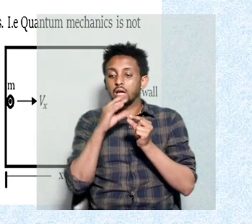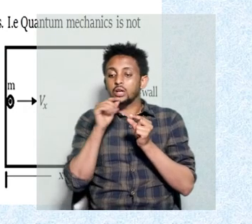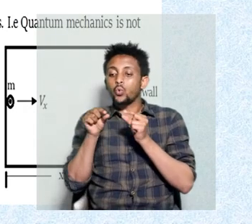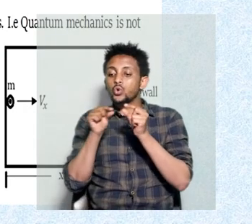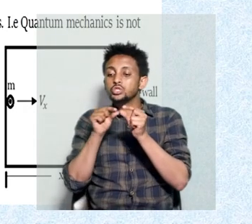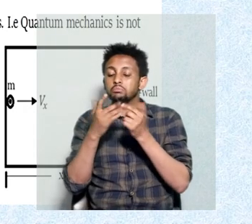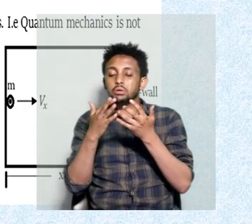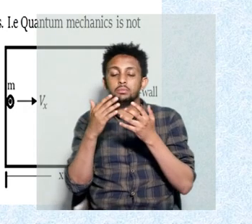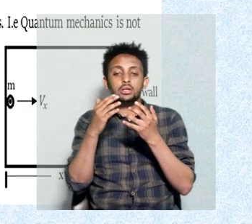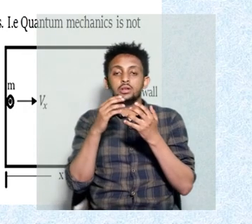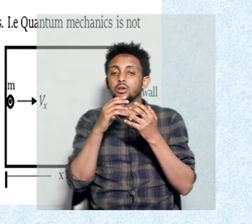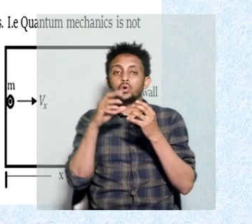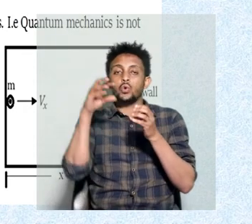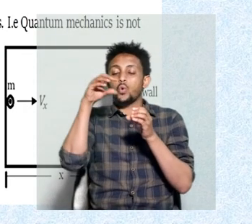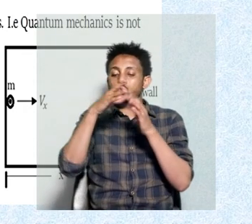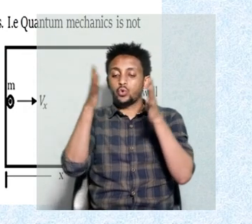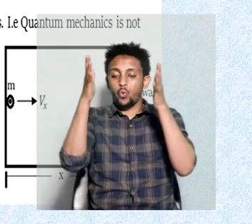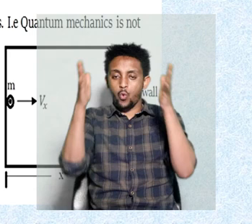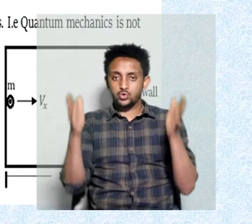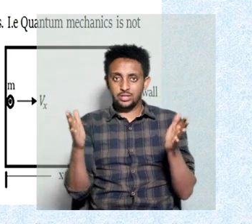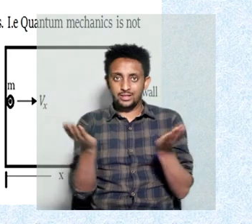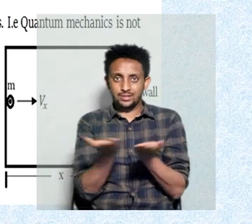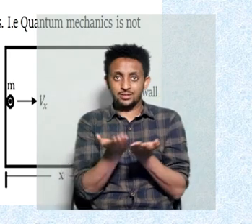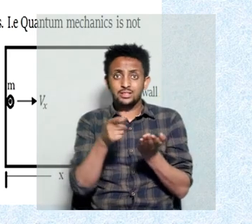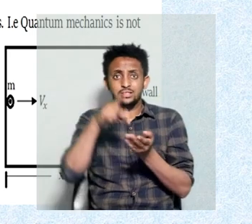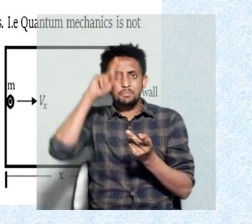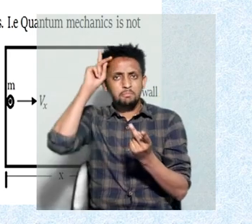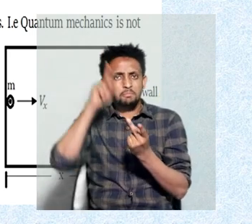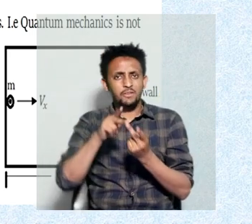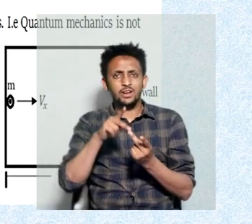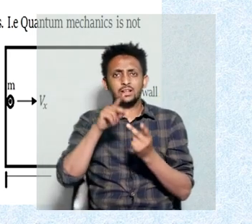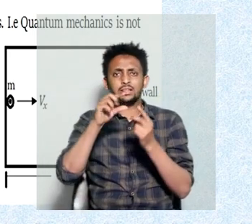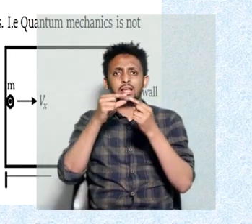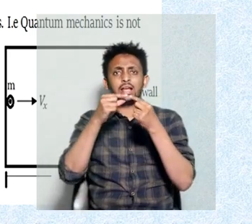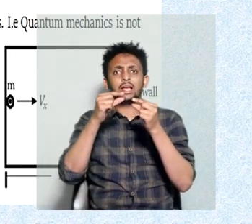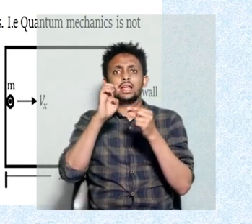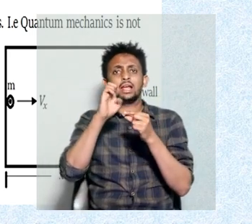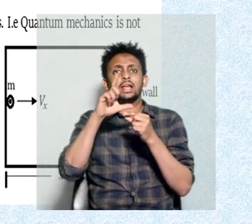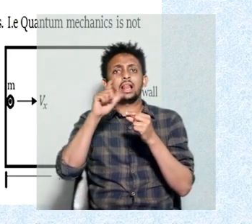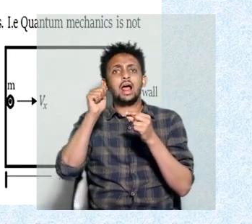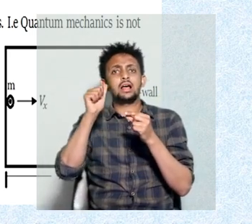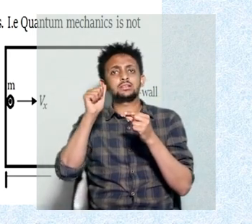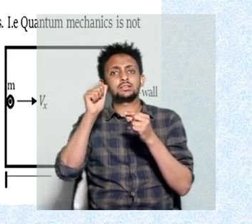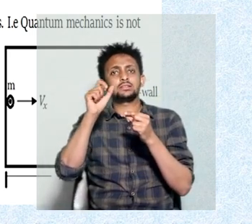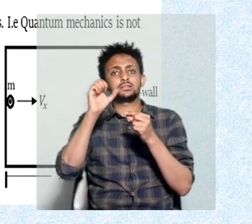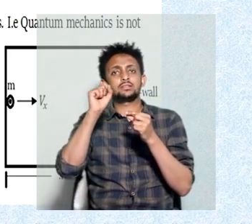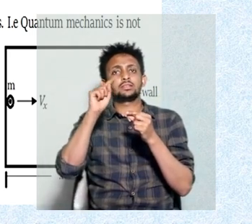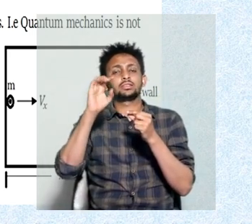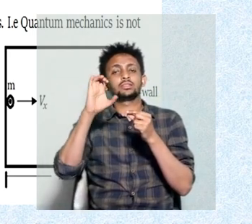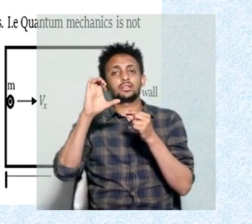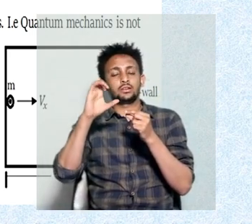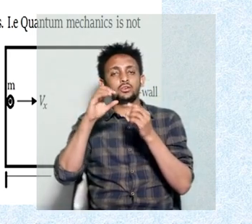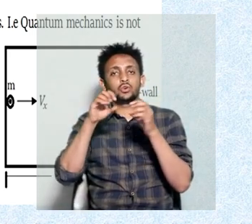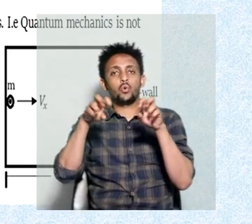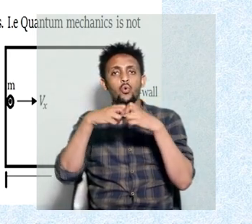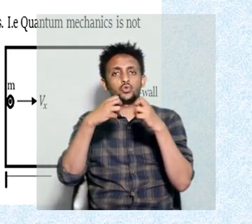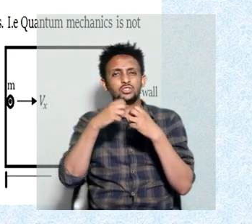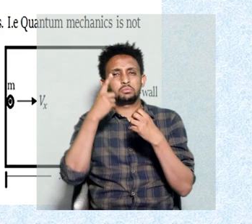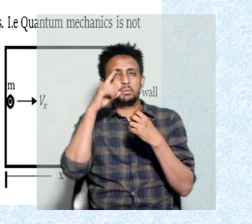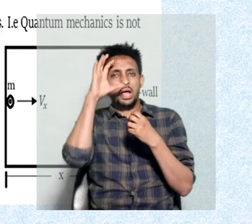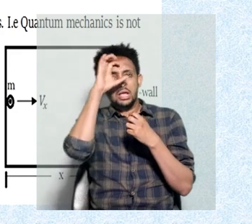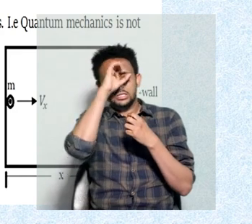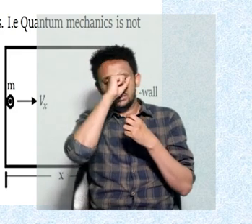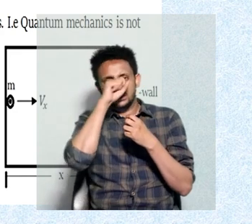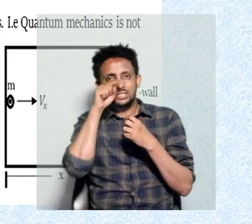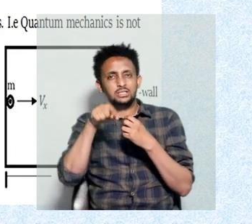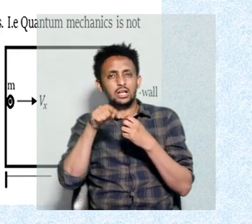the collision with the wall of the container is a perfectly elastic collision. This is what it says. The third assumption states